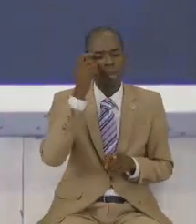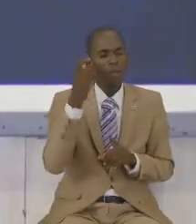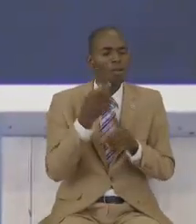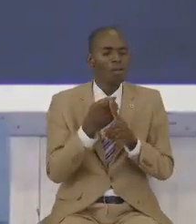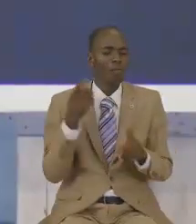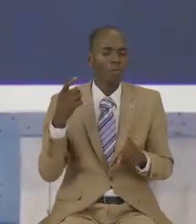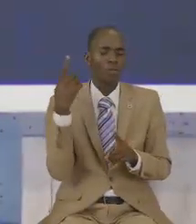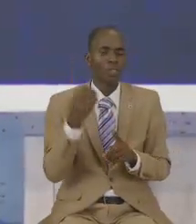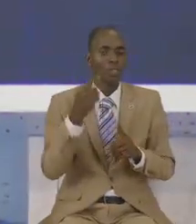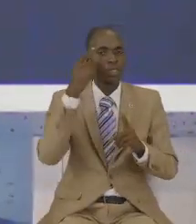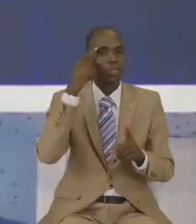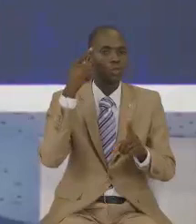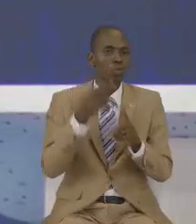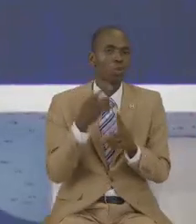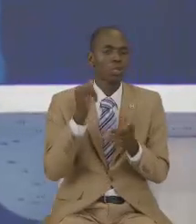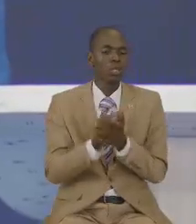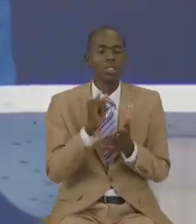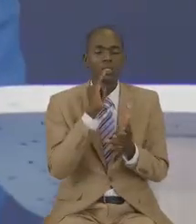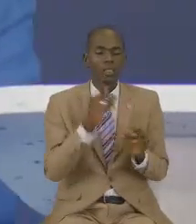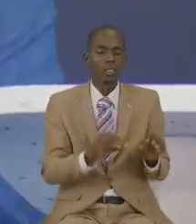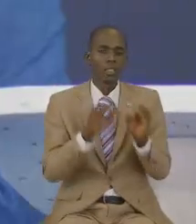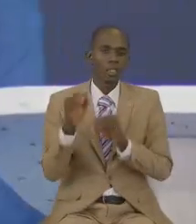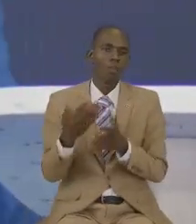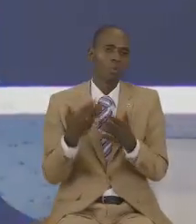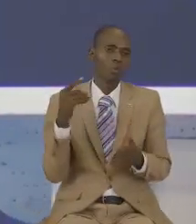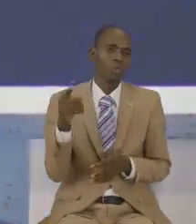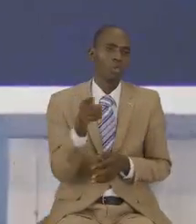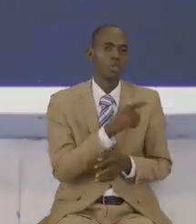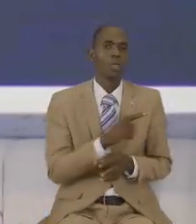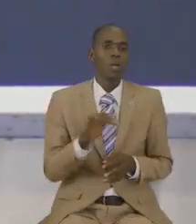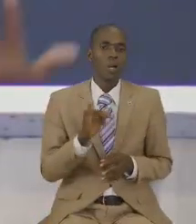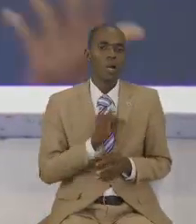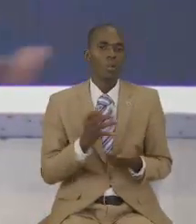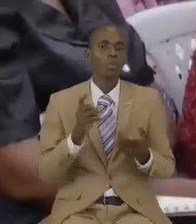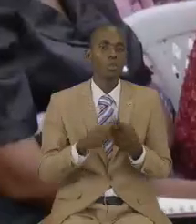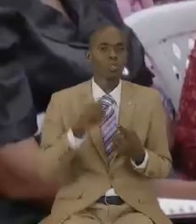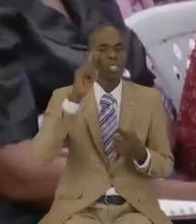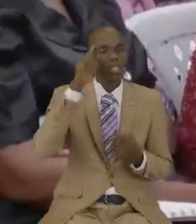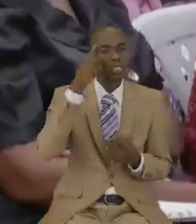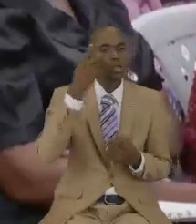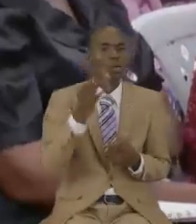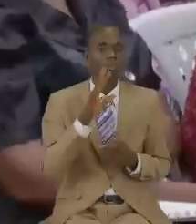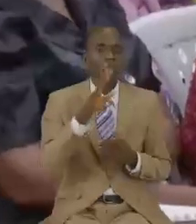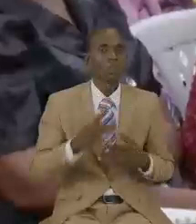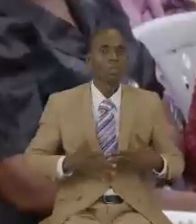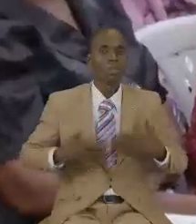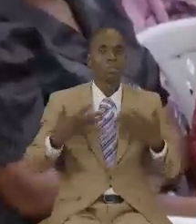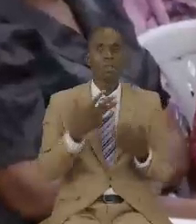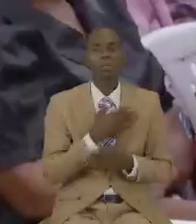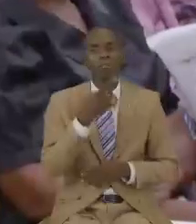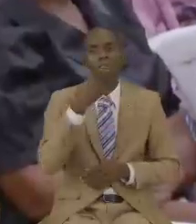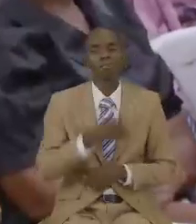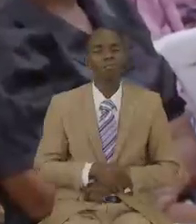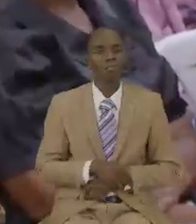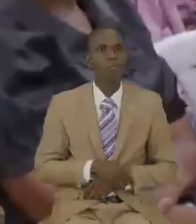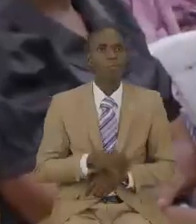the goal that is set before you. I want you to, you know, think of your life and say, I'm